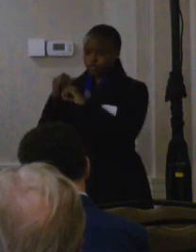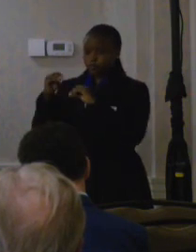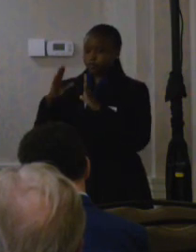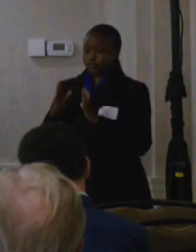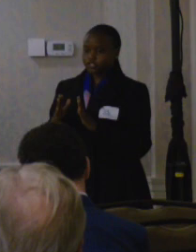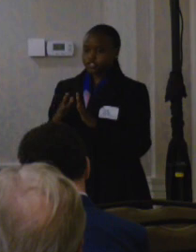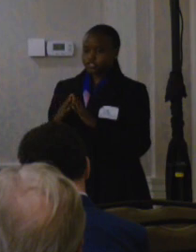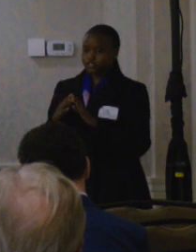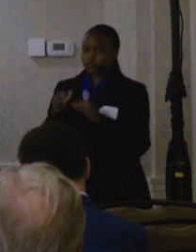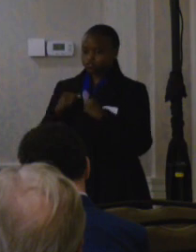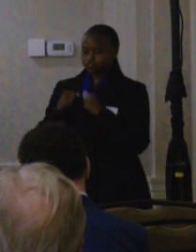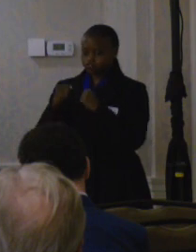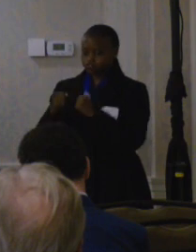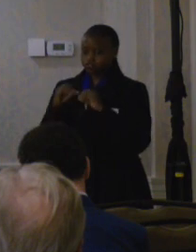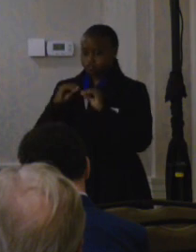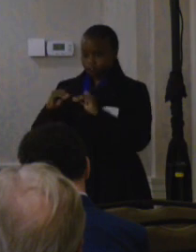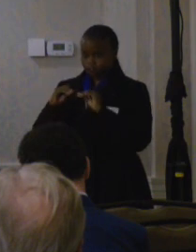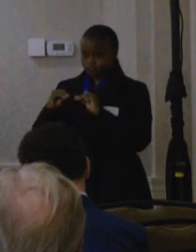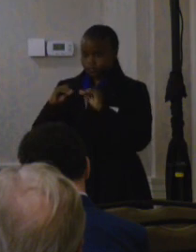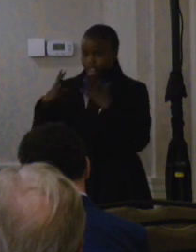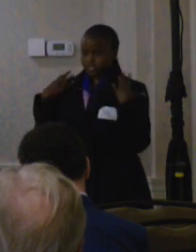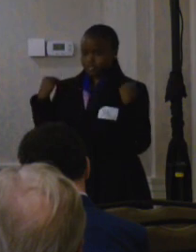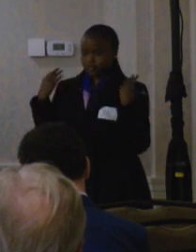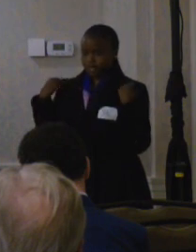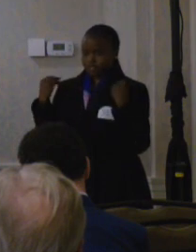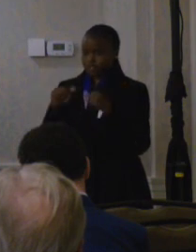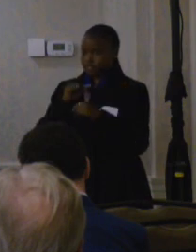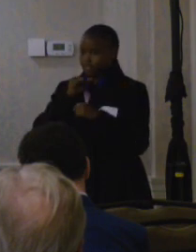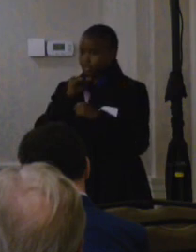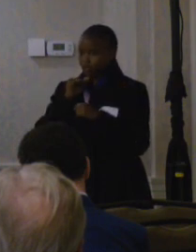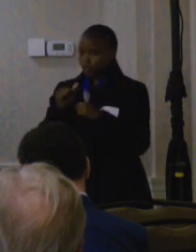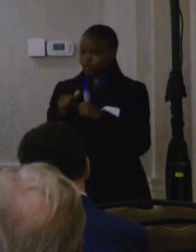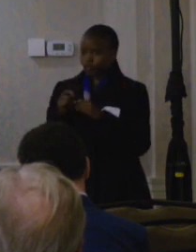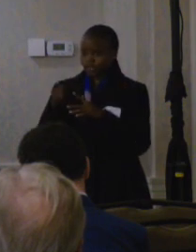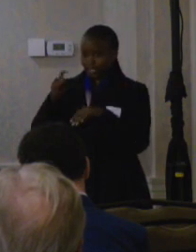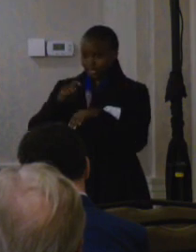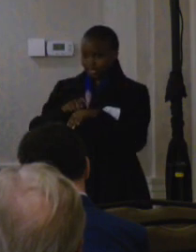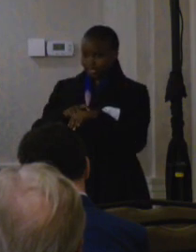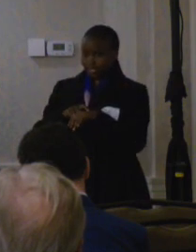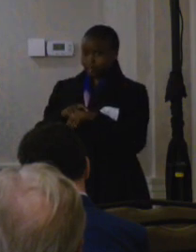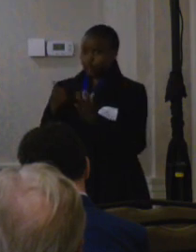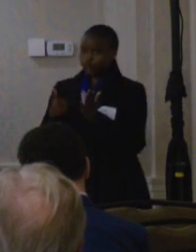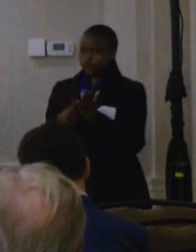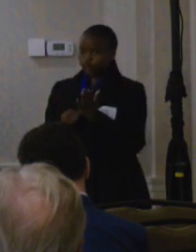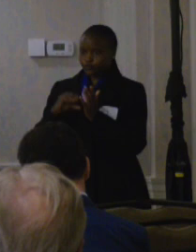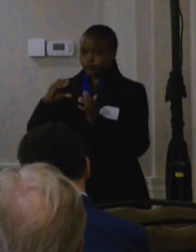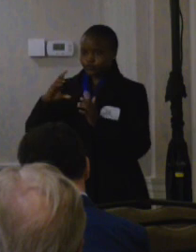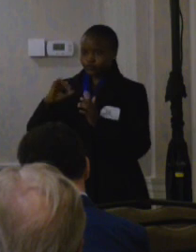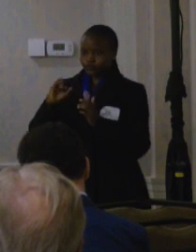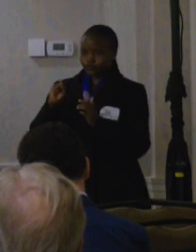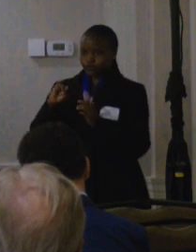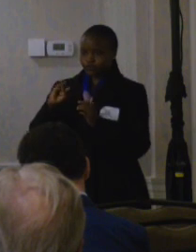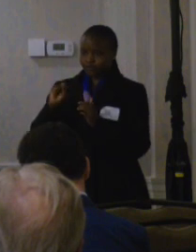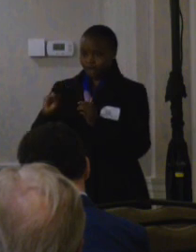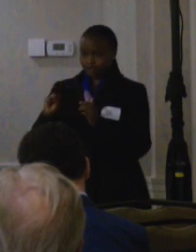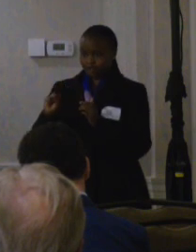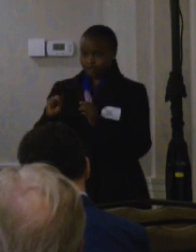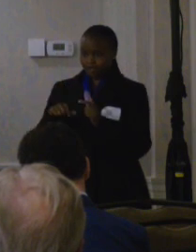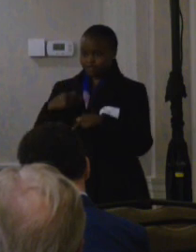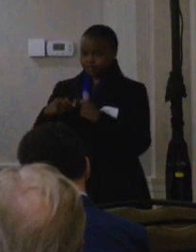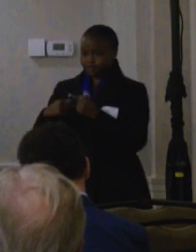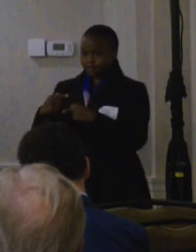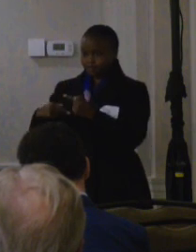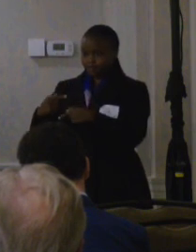to strengthen their teaching practice, not only at the time of crisis, but continuously.